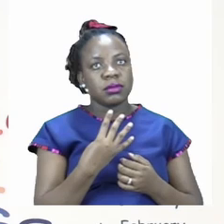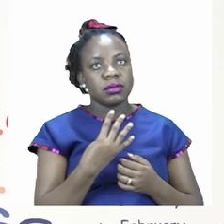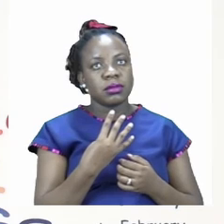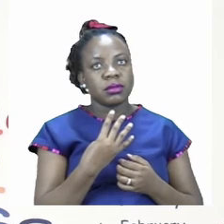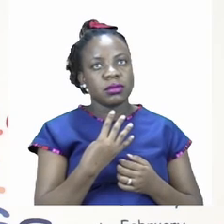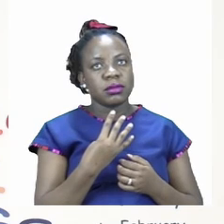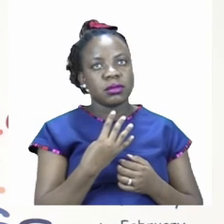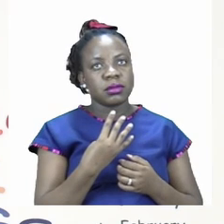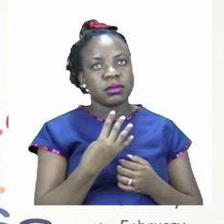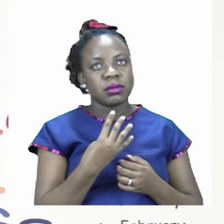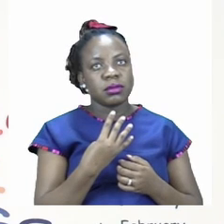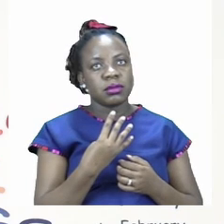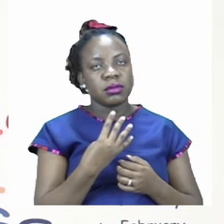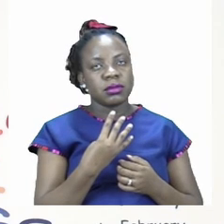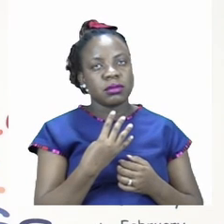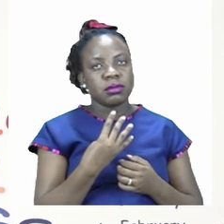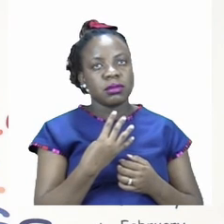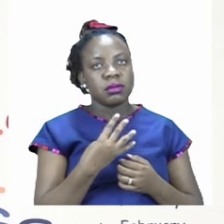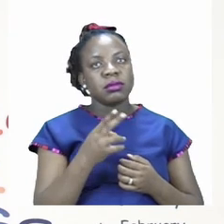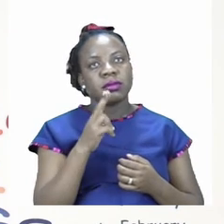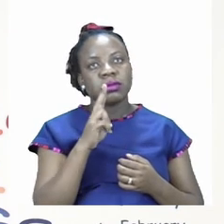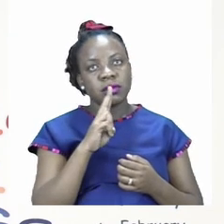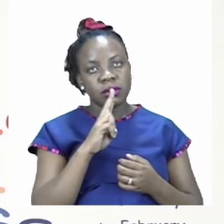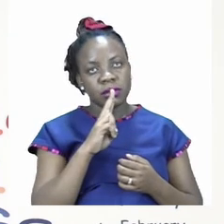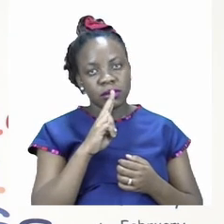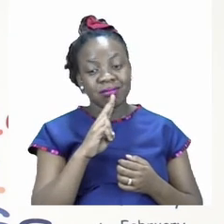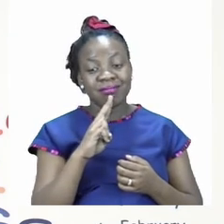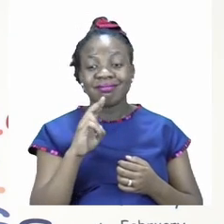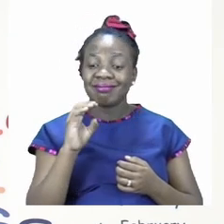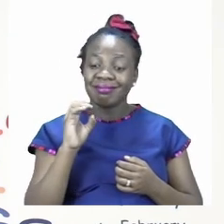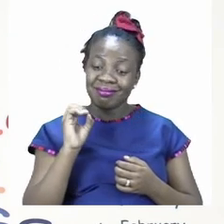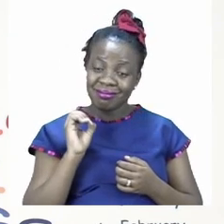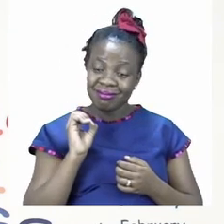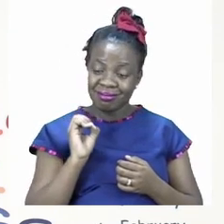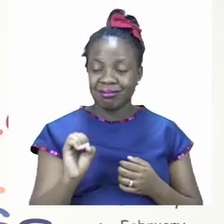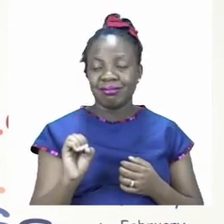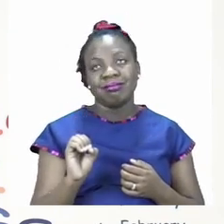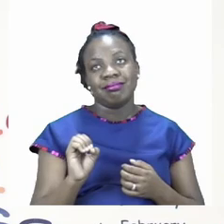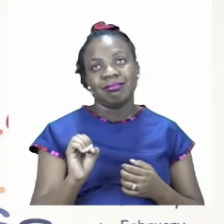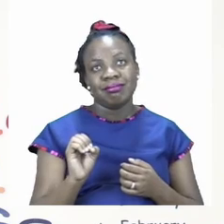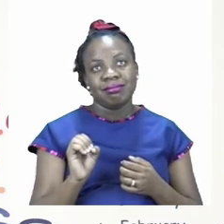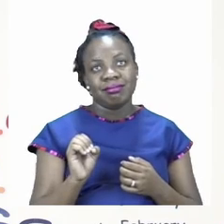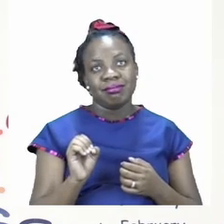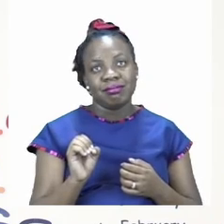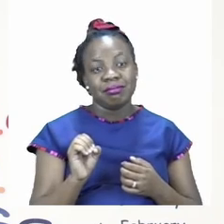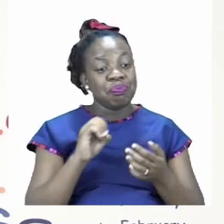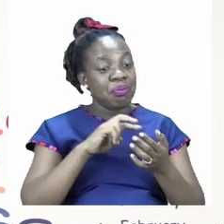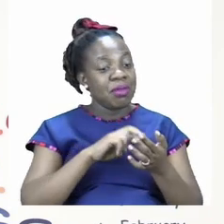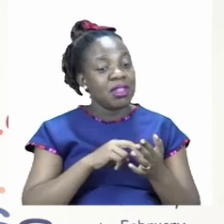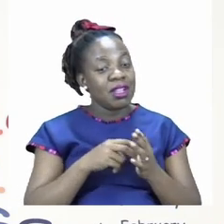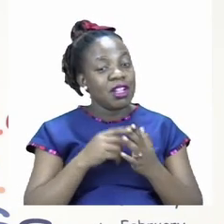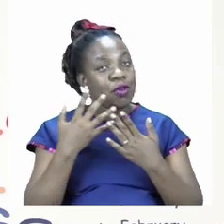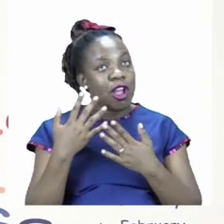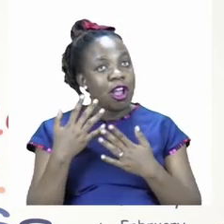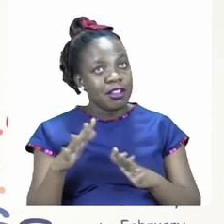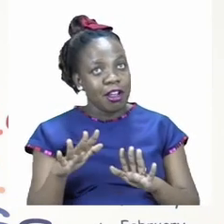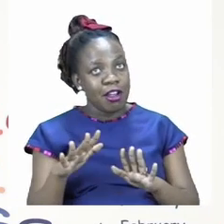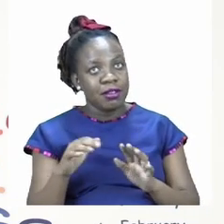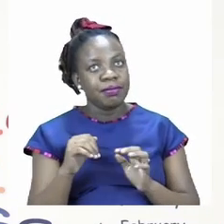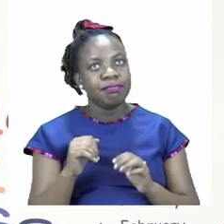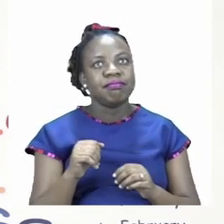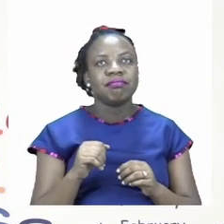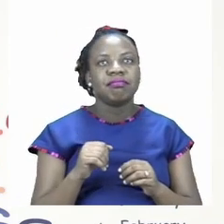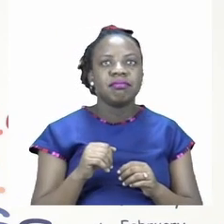4. And our answer, boys and girls, would be 0. So now that